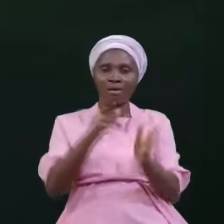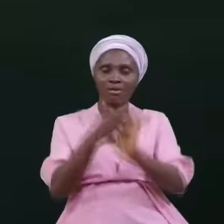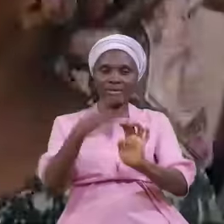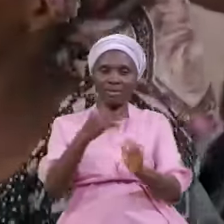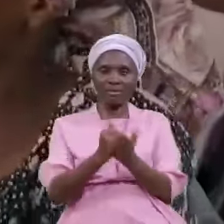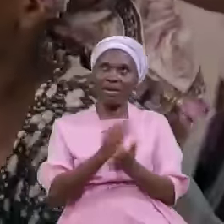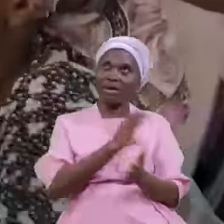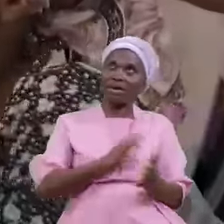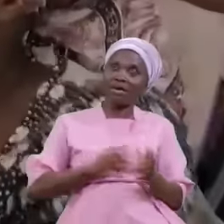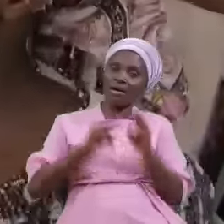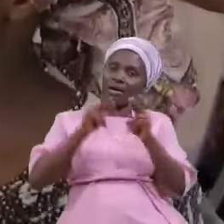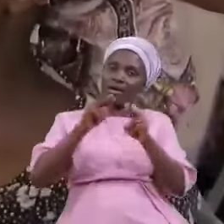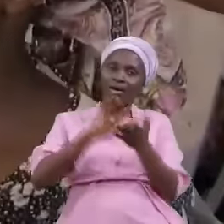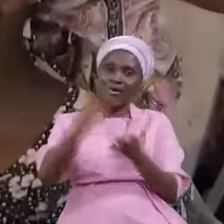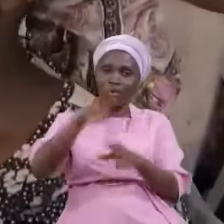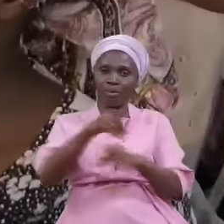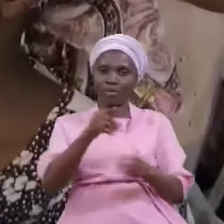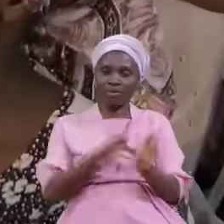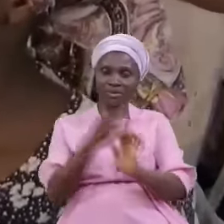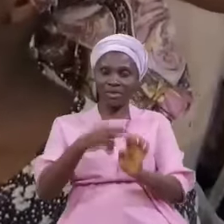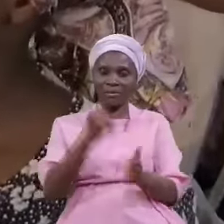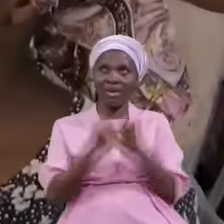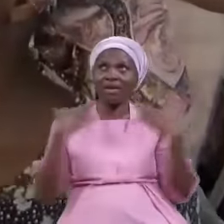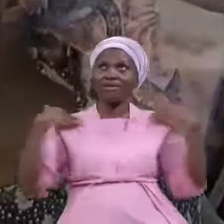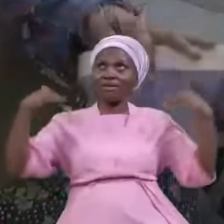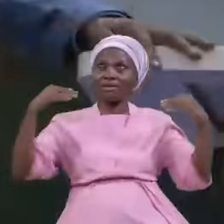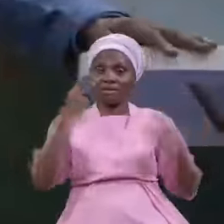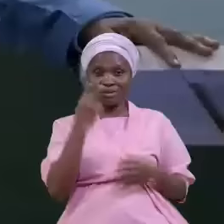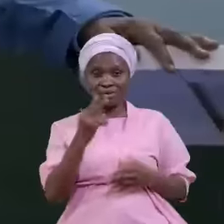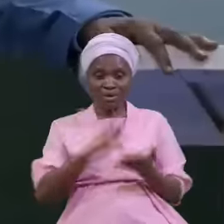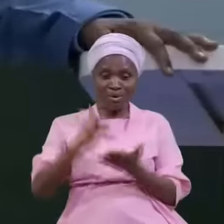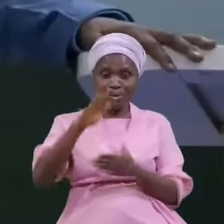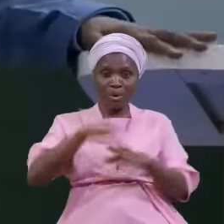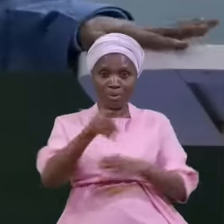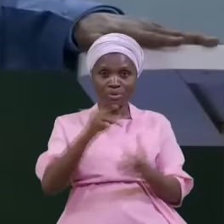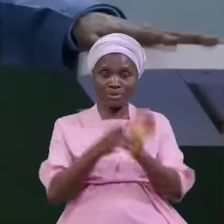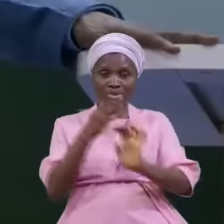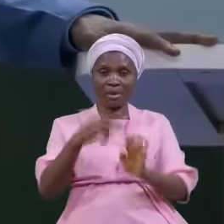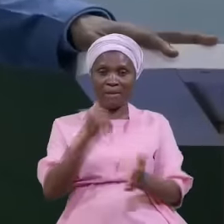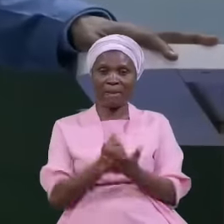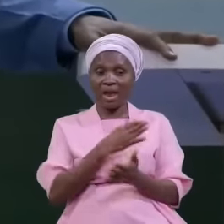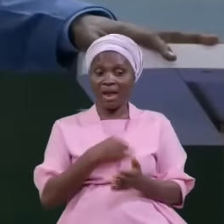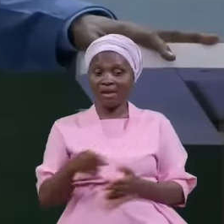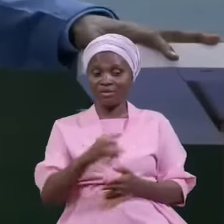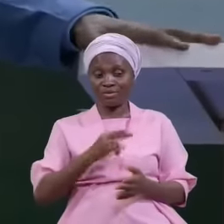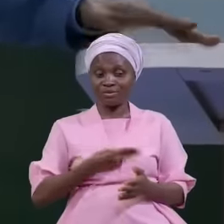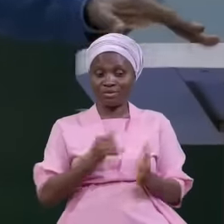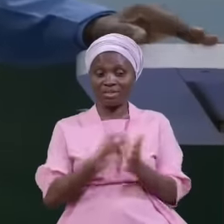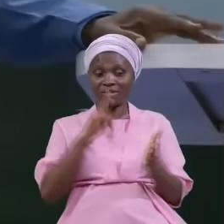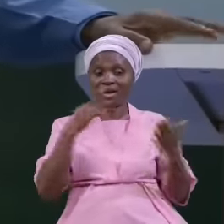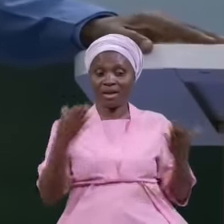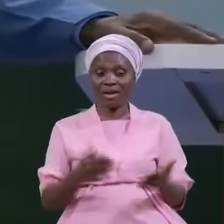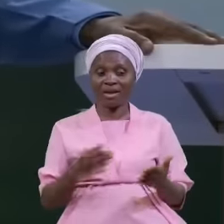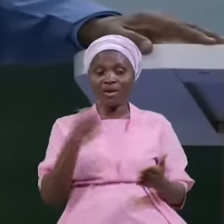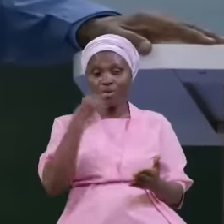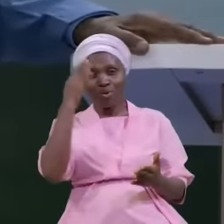on you. The angels will see glory on you. And those of us who are here, who knew what you were